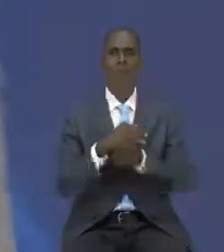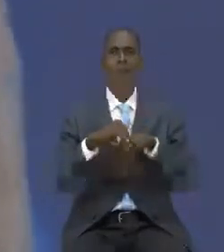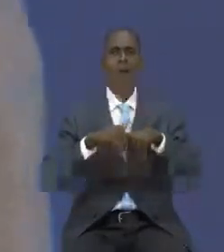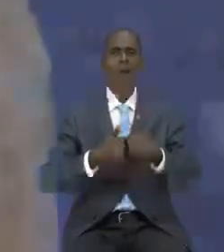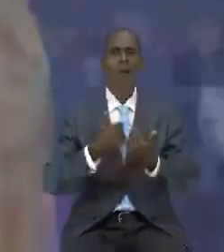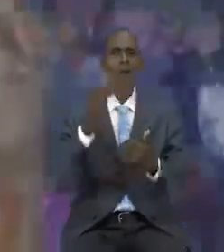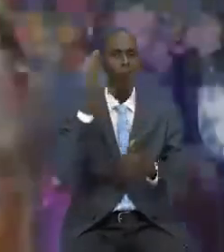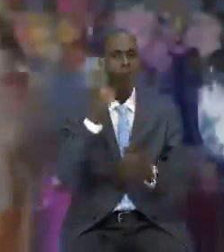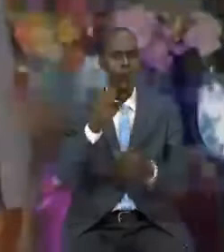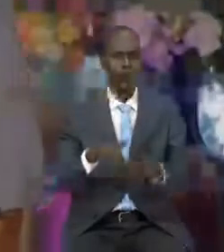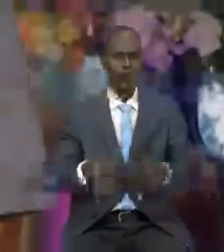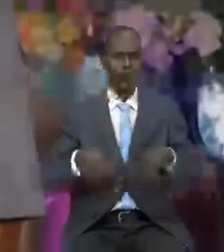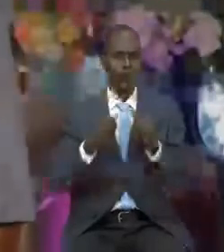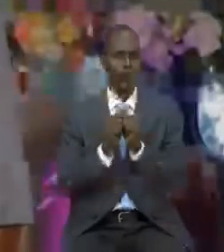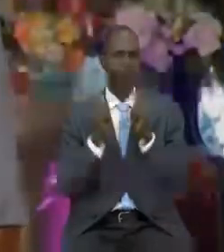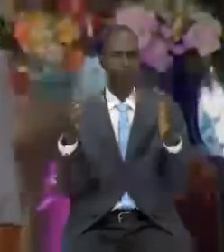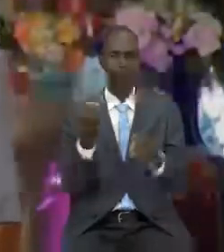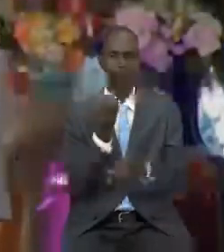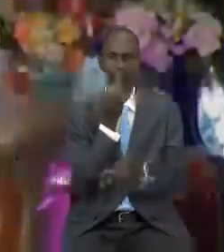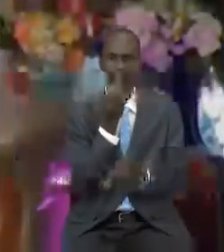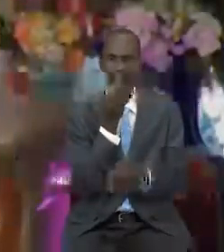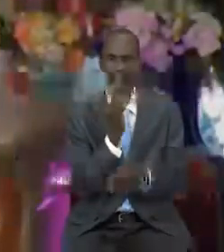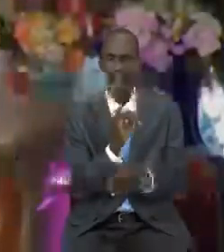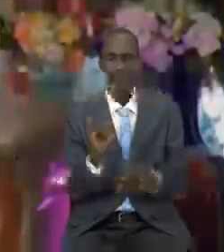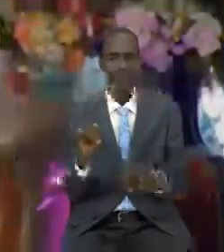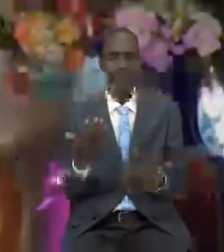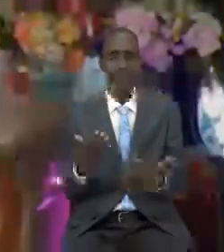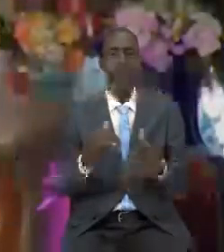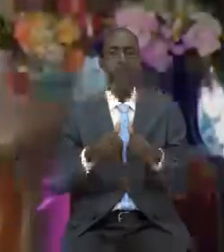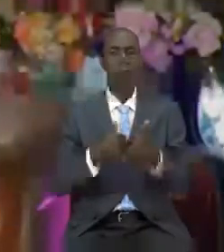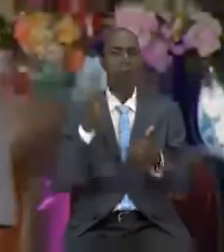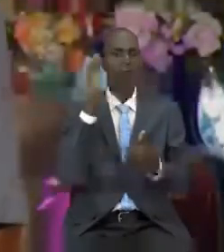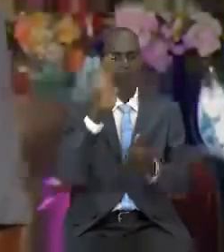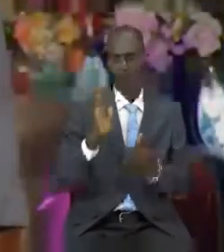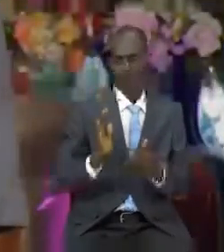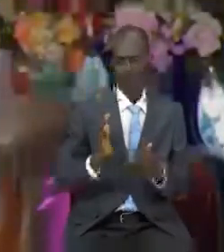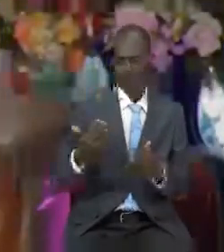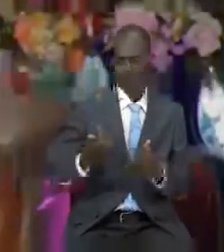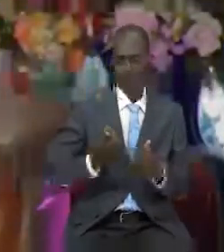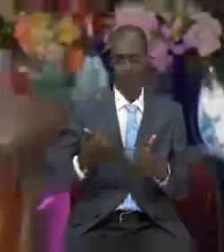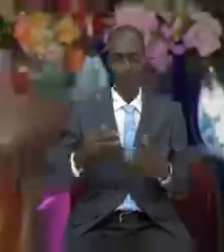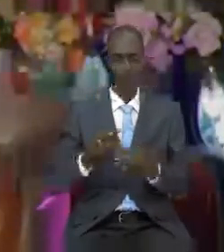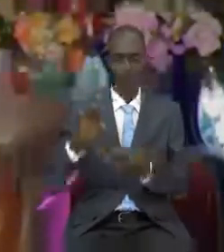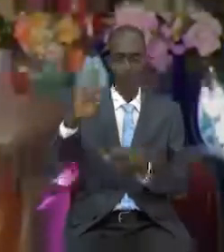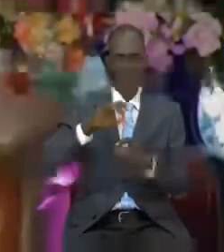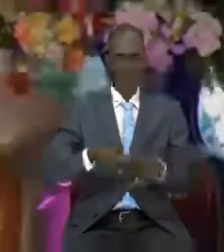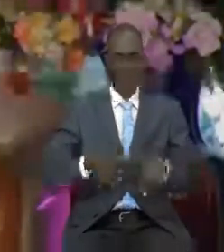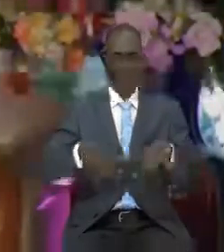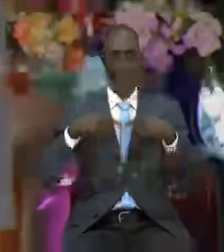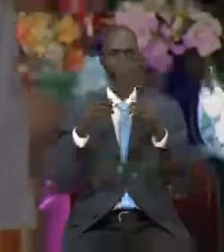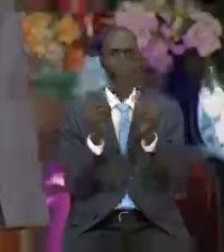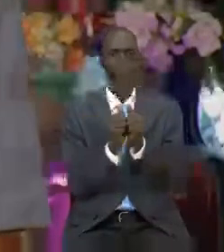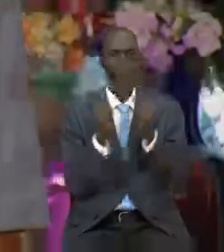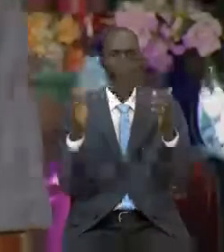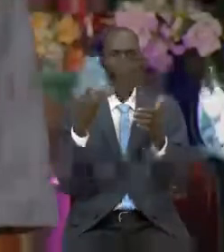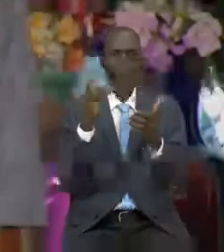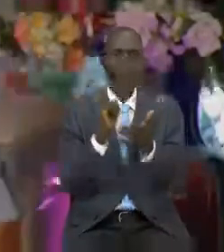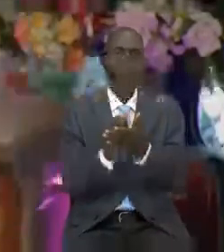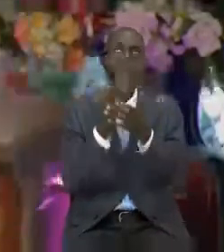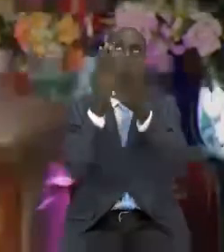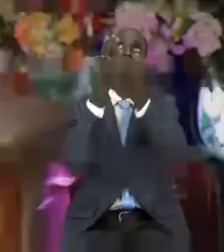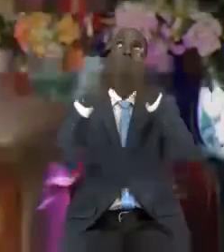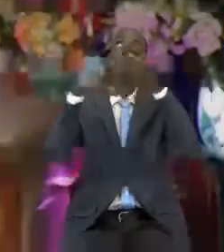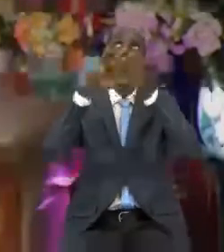live without food in your body? How can your soul, your spirit live without the heavenly manna,